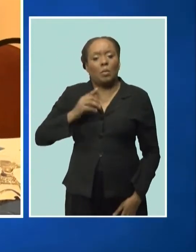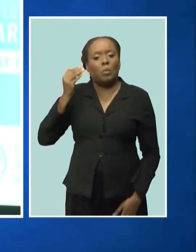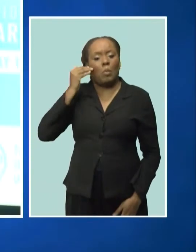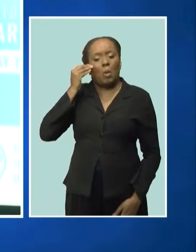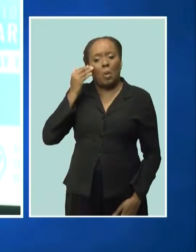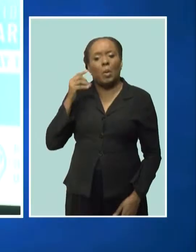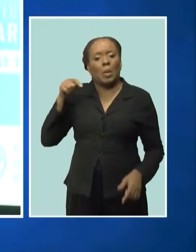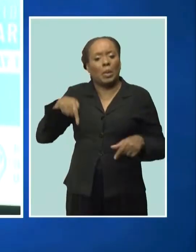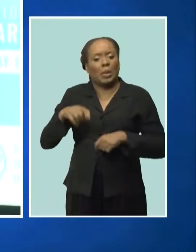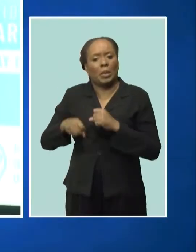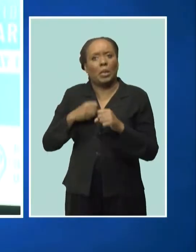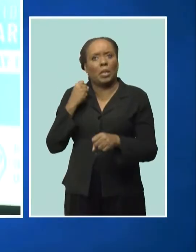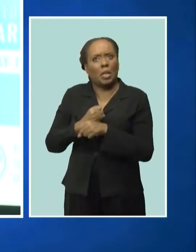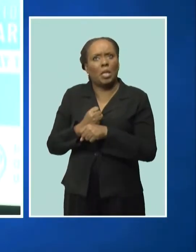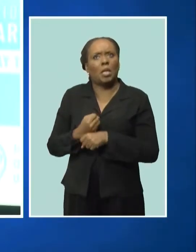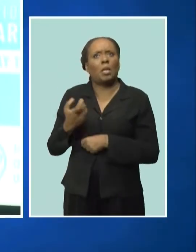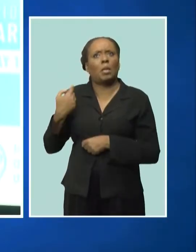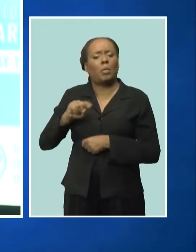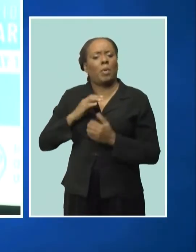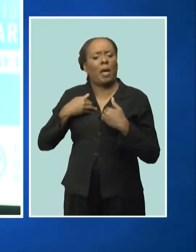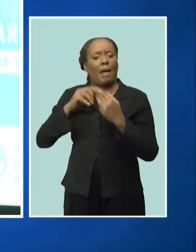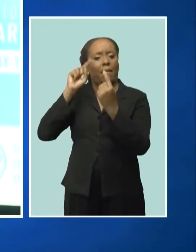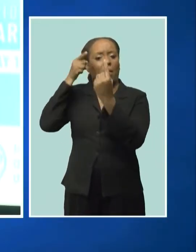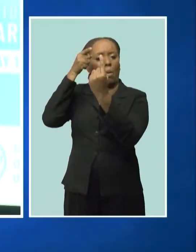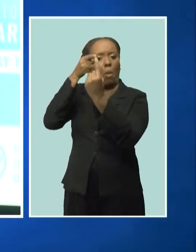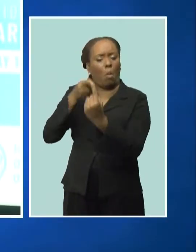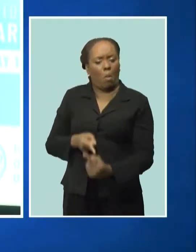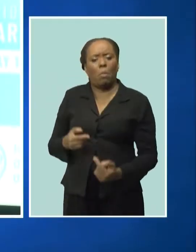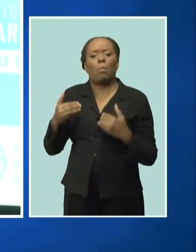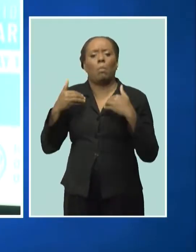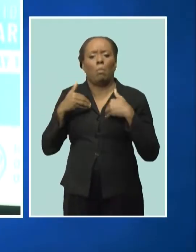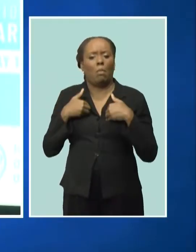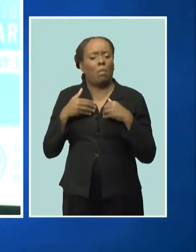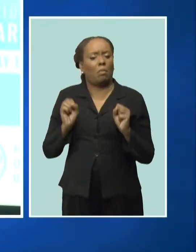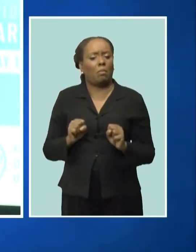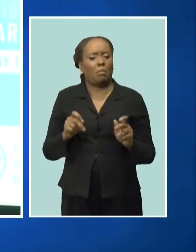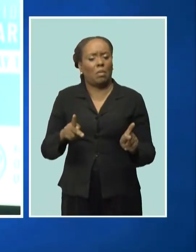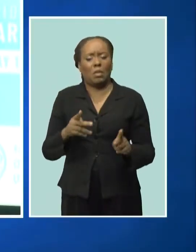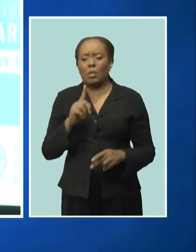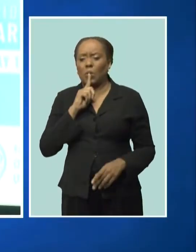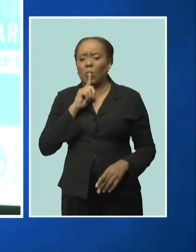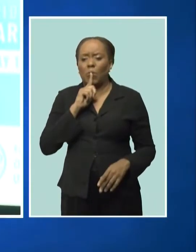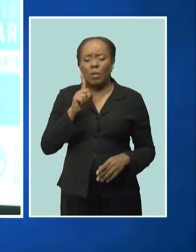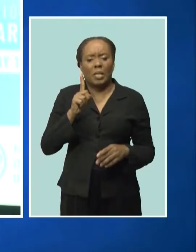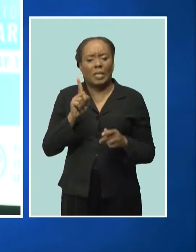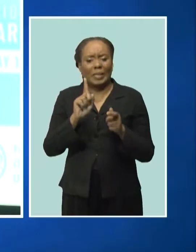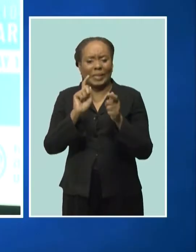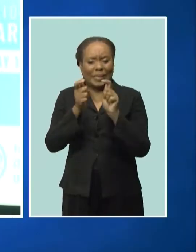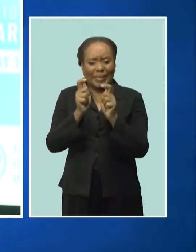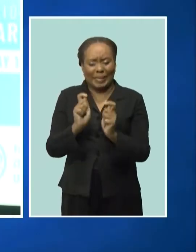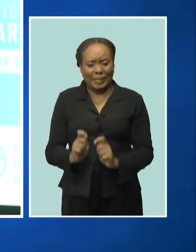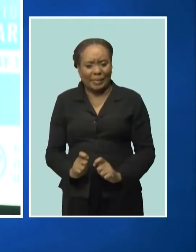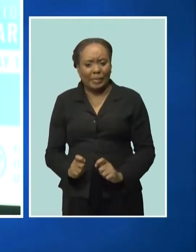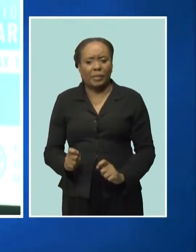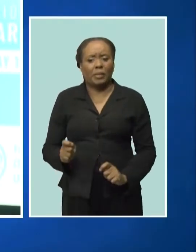we have a unique opportunity to shape the future of our region's response to climate change.